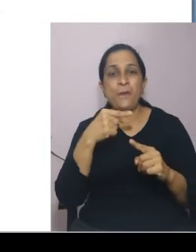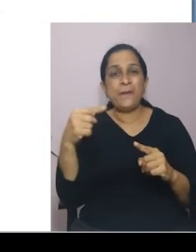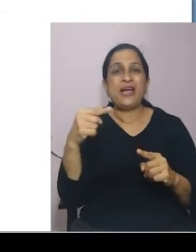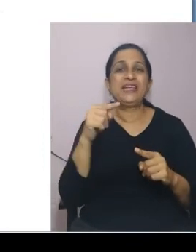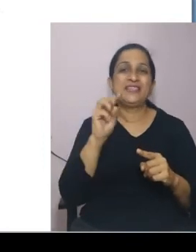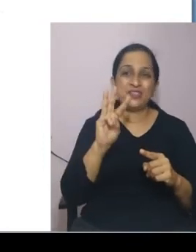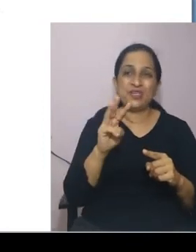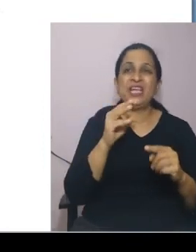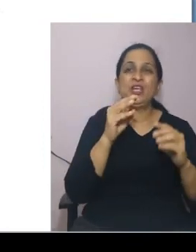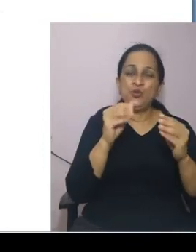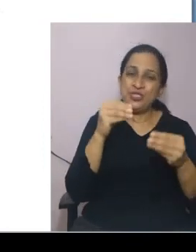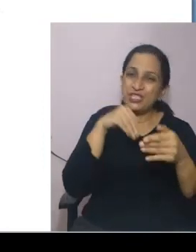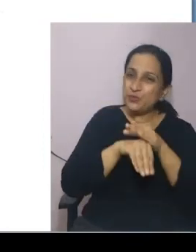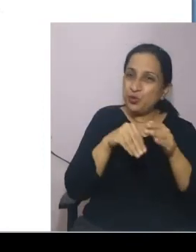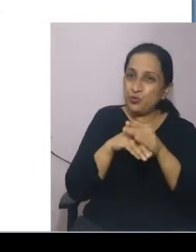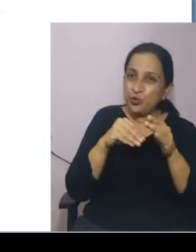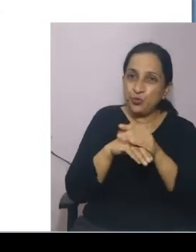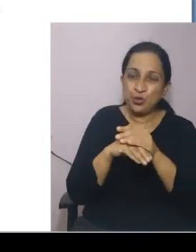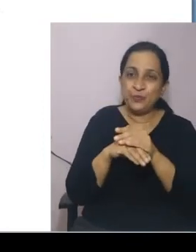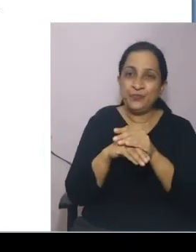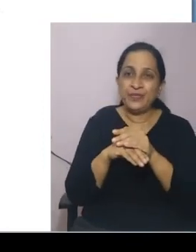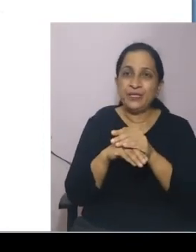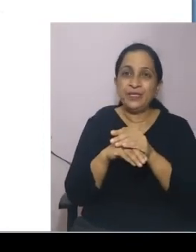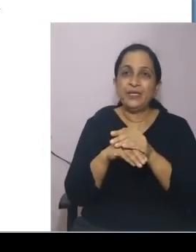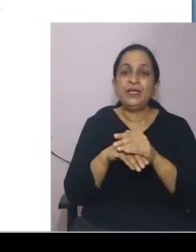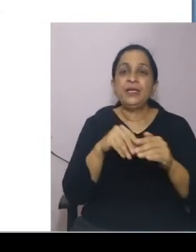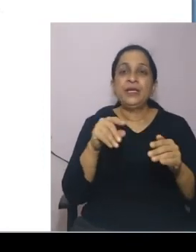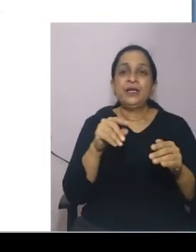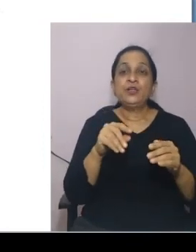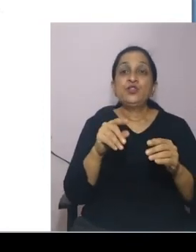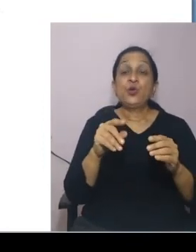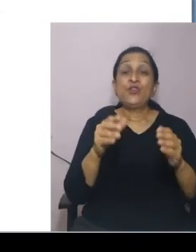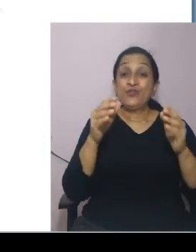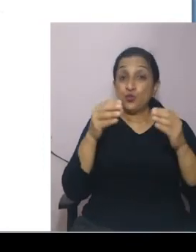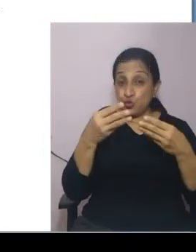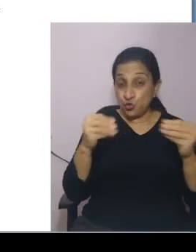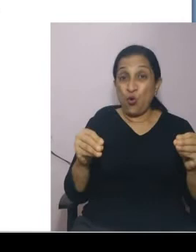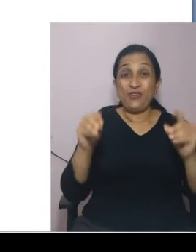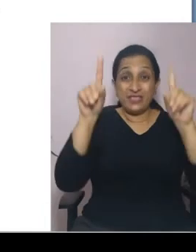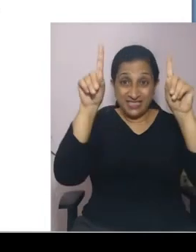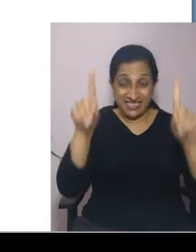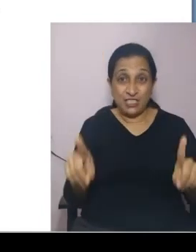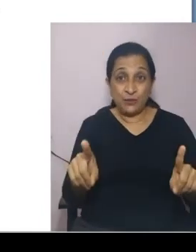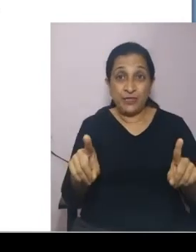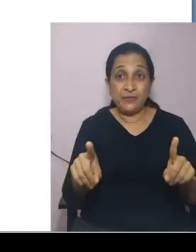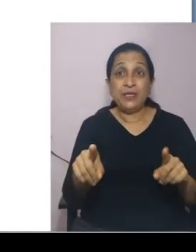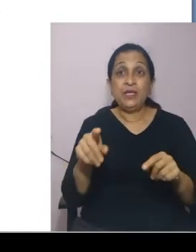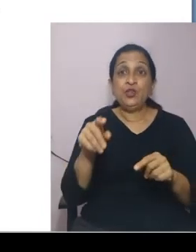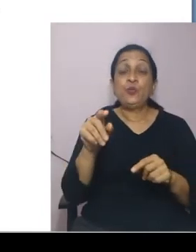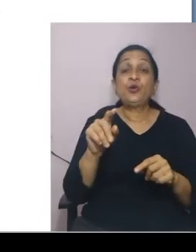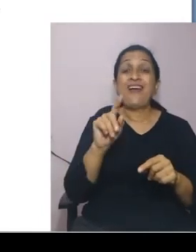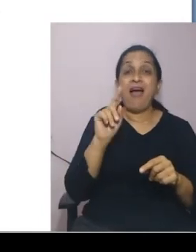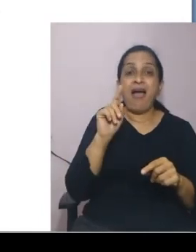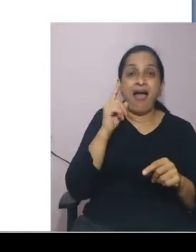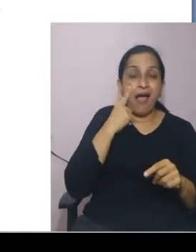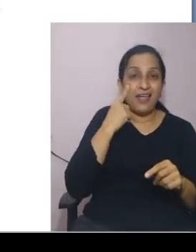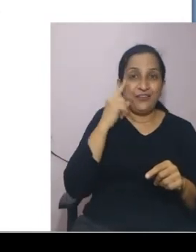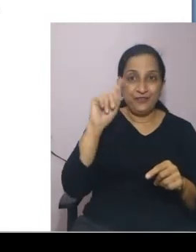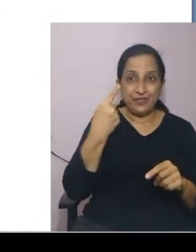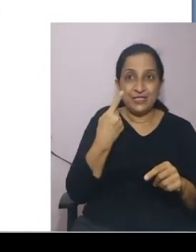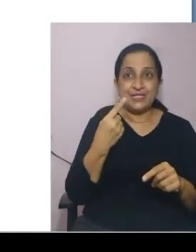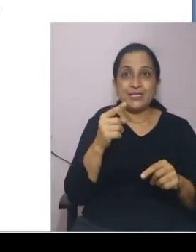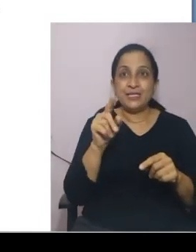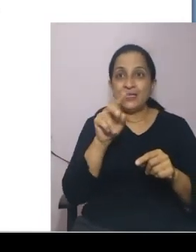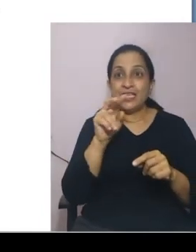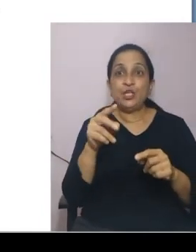the resultant term is this. That is how you find determinant if you solve. Let's put IU first and then